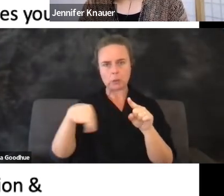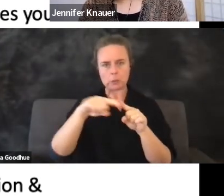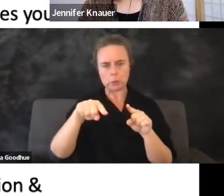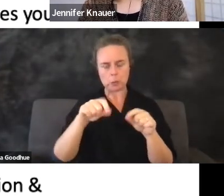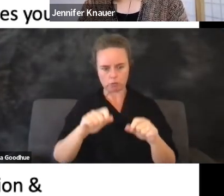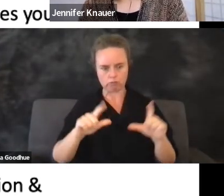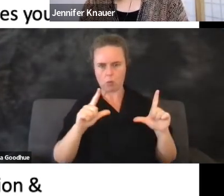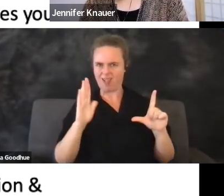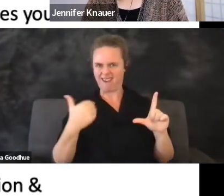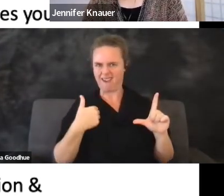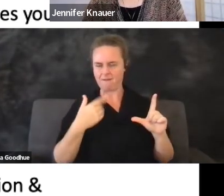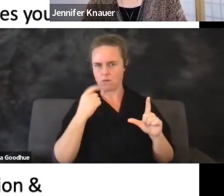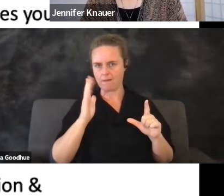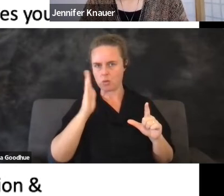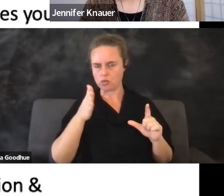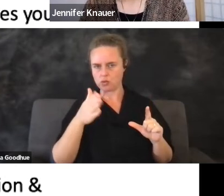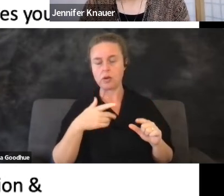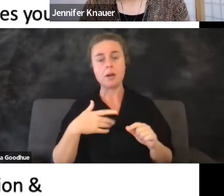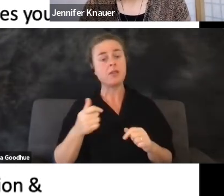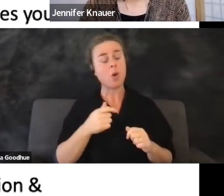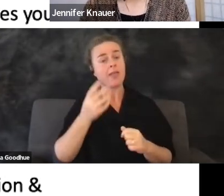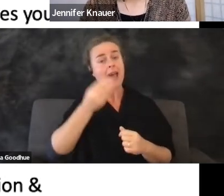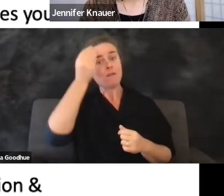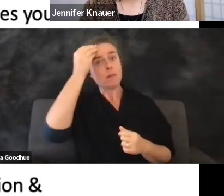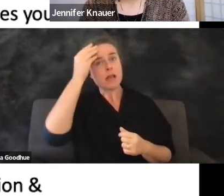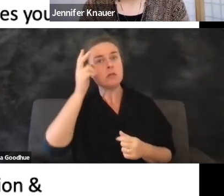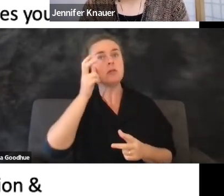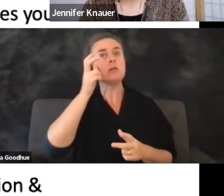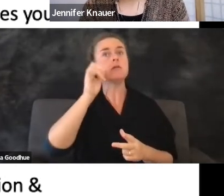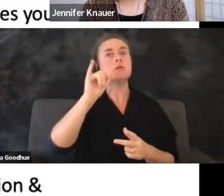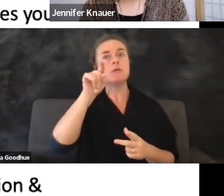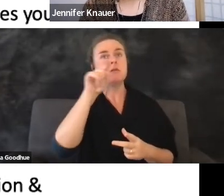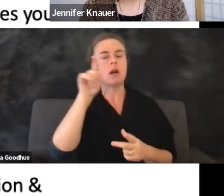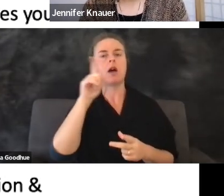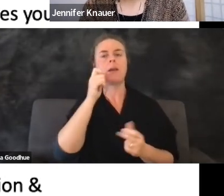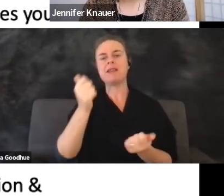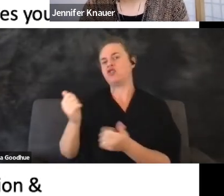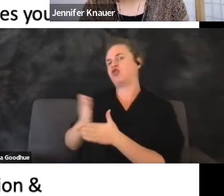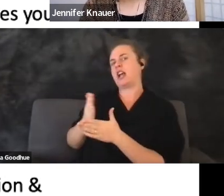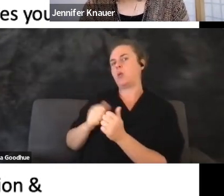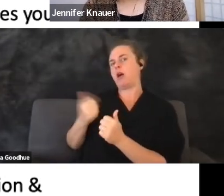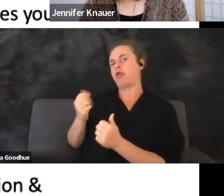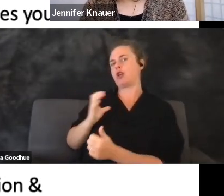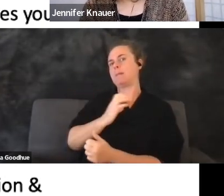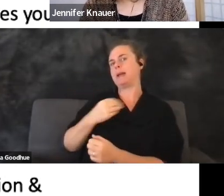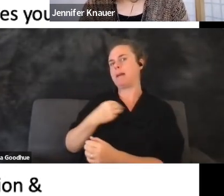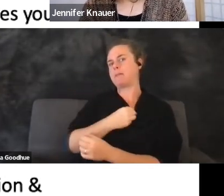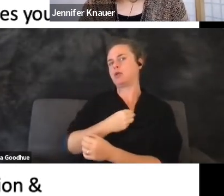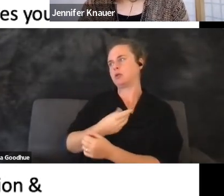project, you may want to share with other committee members some of the takeaways from this exercise. And so that gives you an at-a-glance reference point.